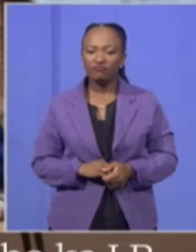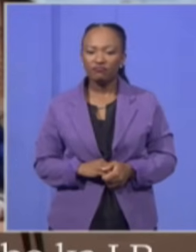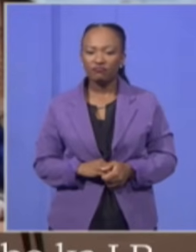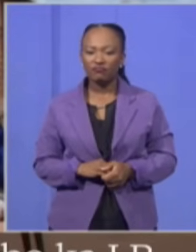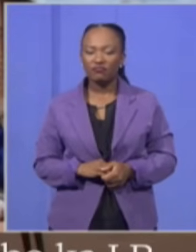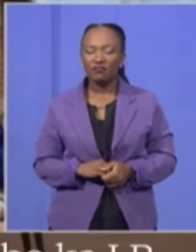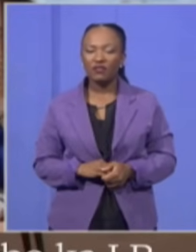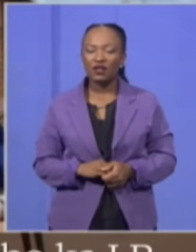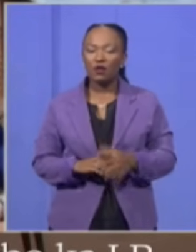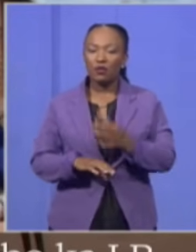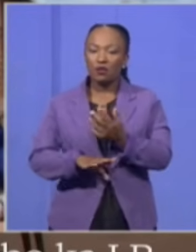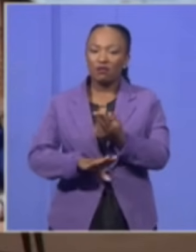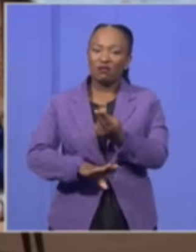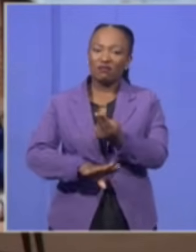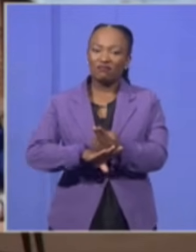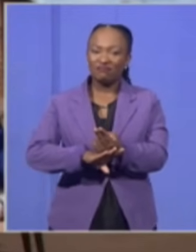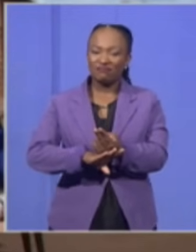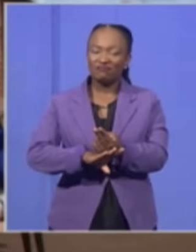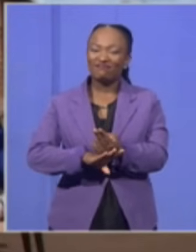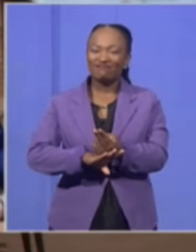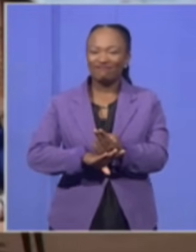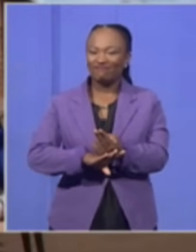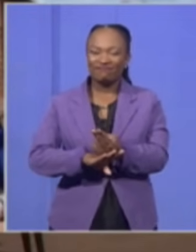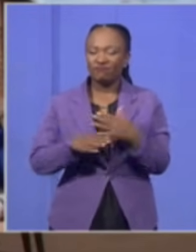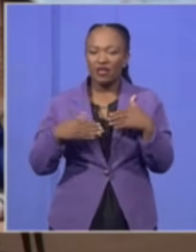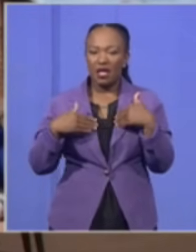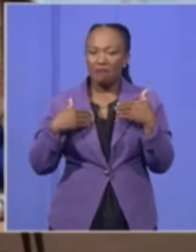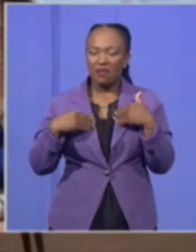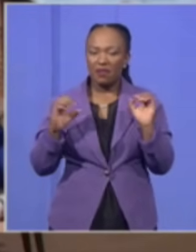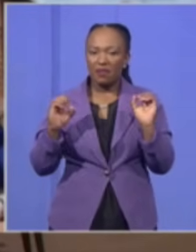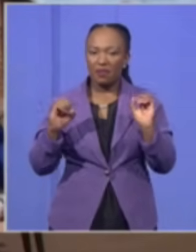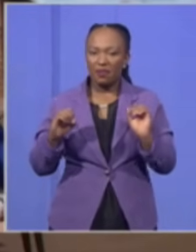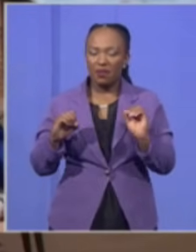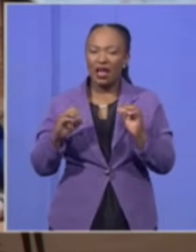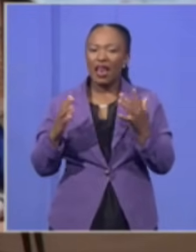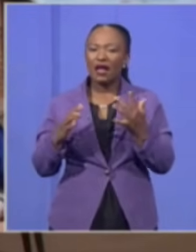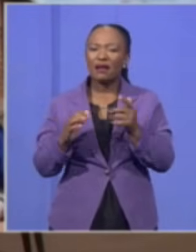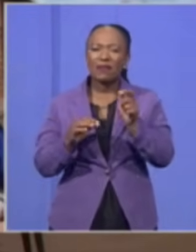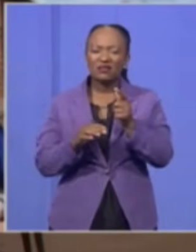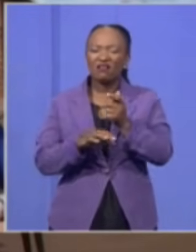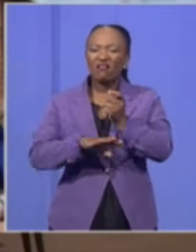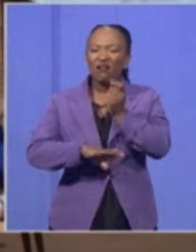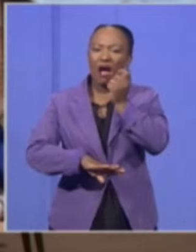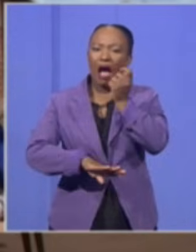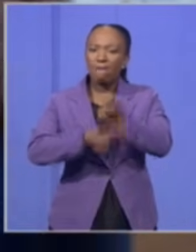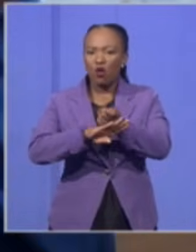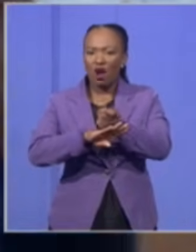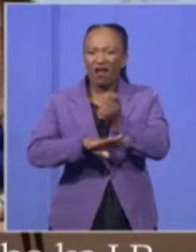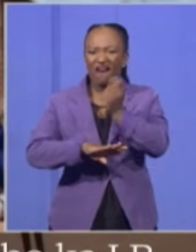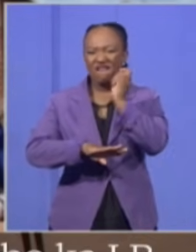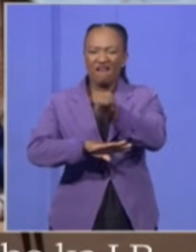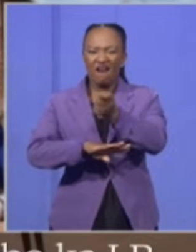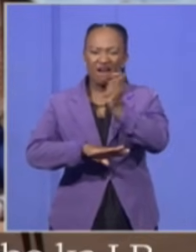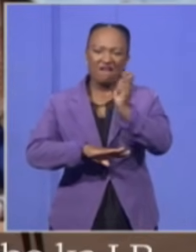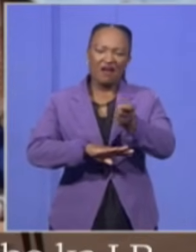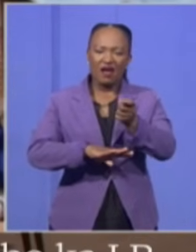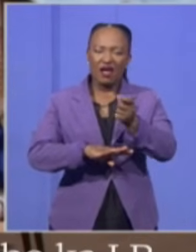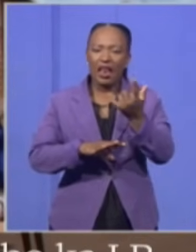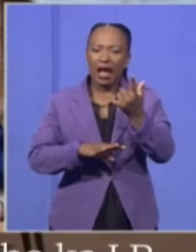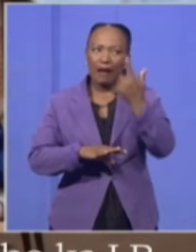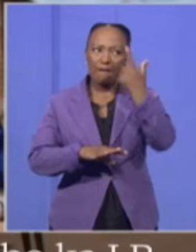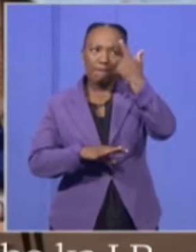sa kgatliše go boitshware beno ba ikere be pšhatla ke motho ka hamola so ene se se re kuša motlhoko ke gore o ne le ba dila bulete mo tlhogong